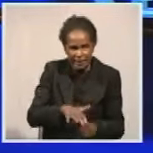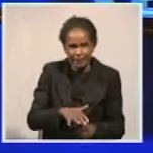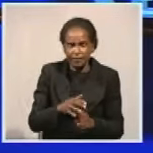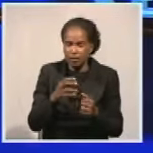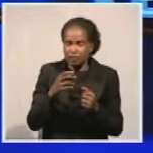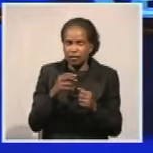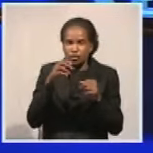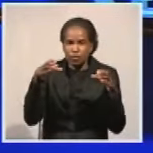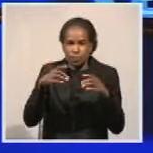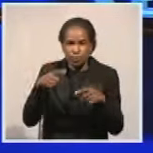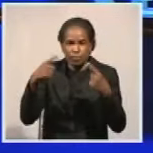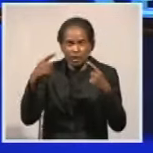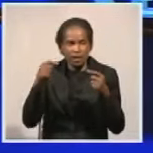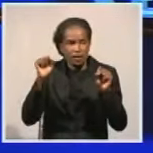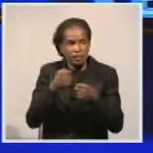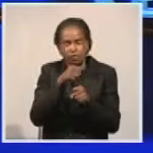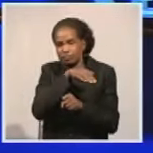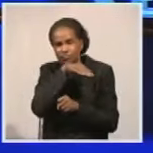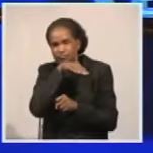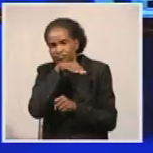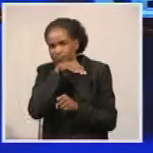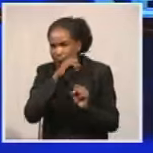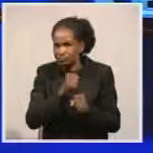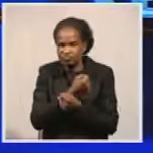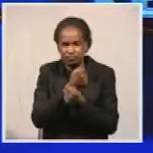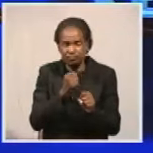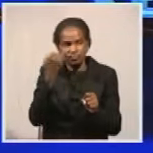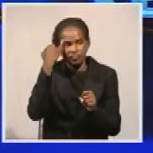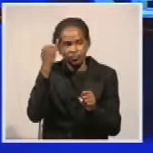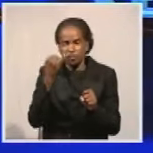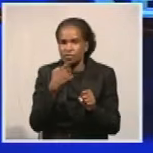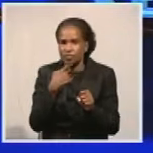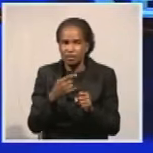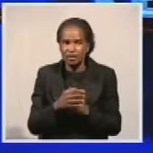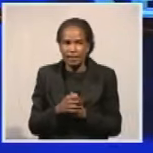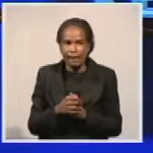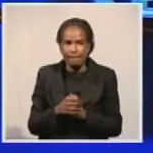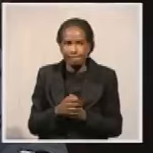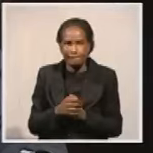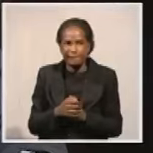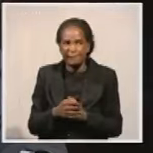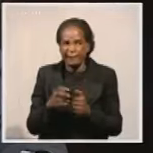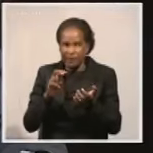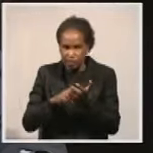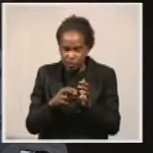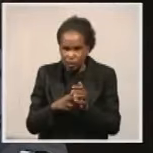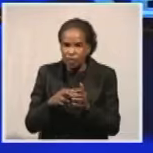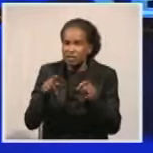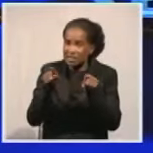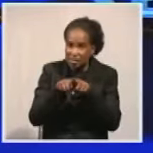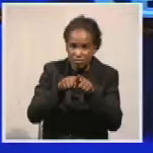also oppose this view, because they had equally suffered. They equally